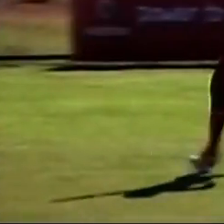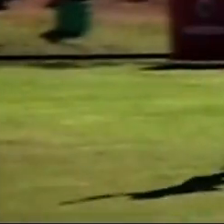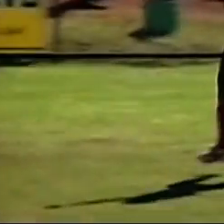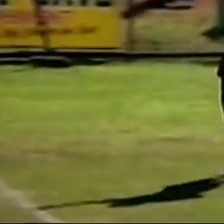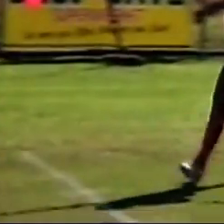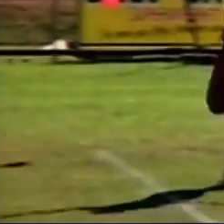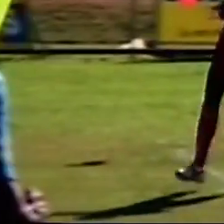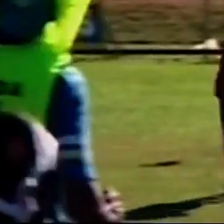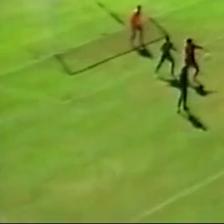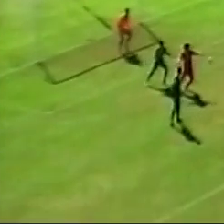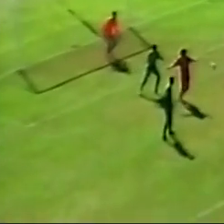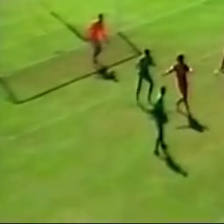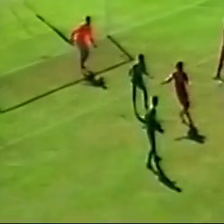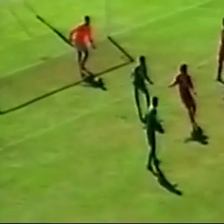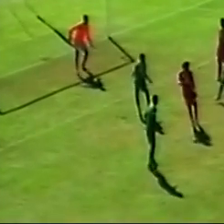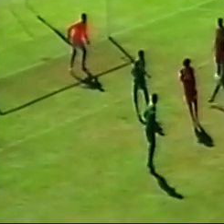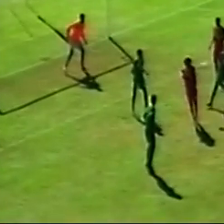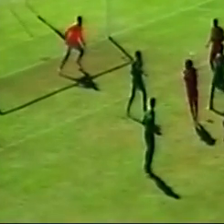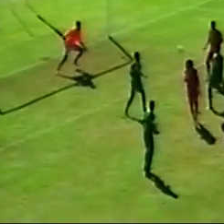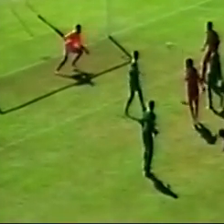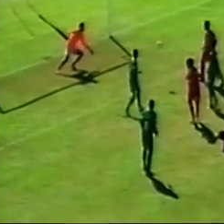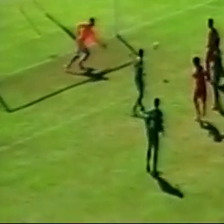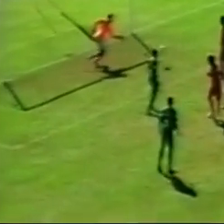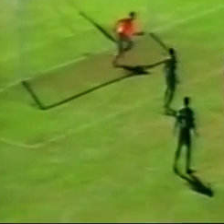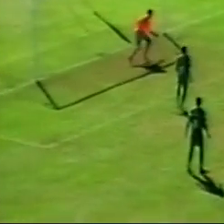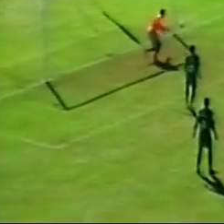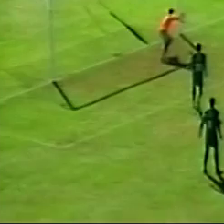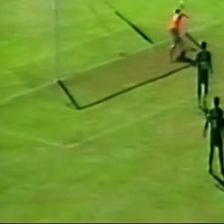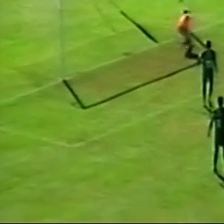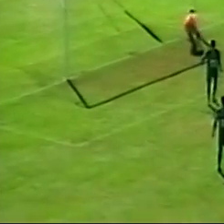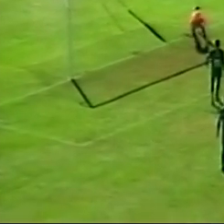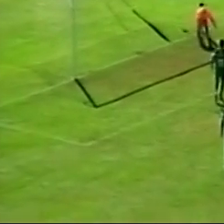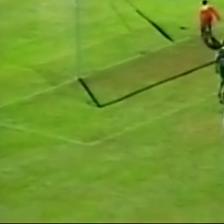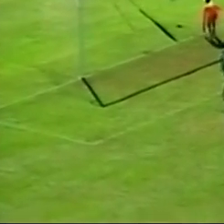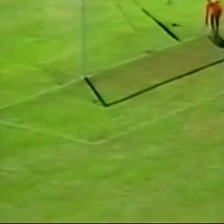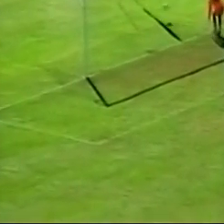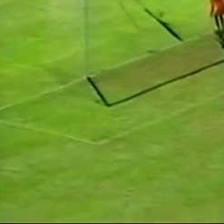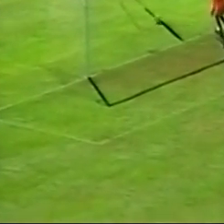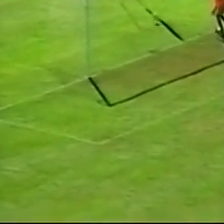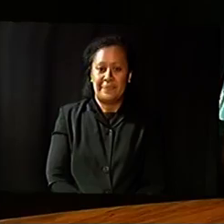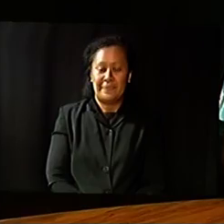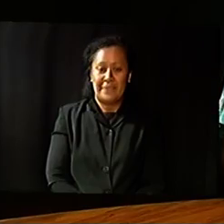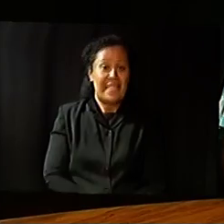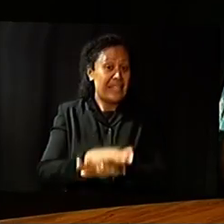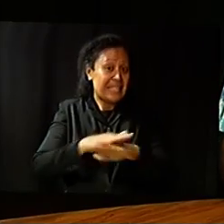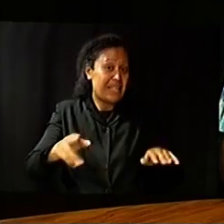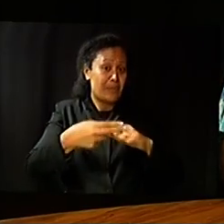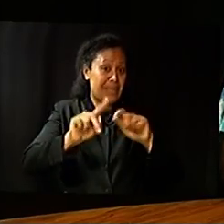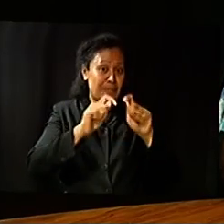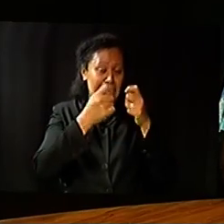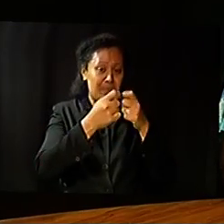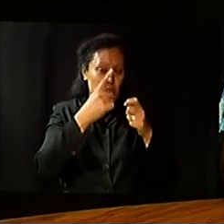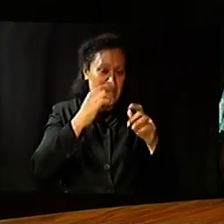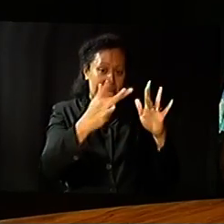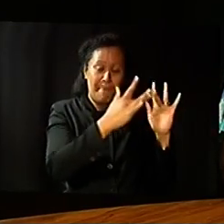the star of the Delta Tigers as his header in the 20th minute pushed the Marika Rondo coach side into the final. And that's it from the